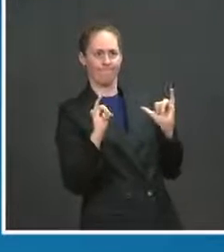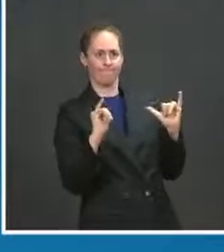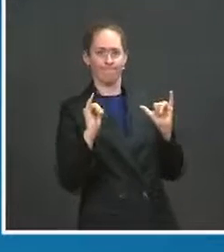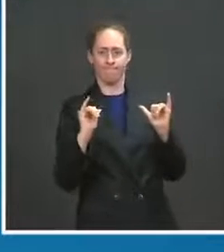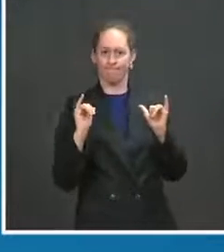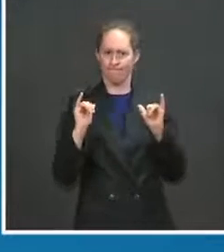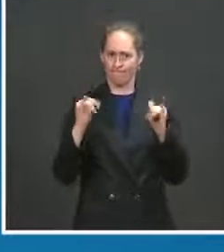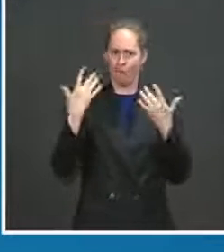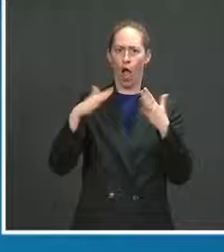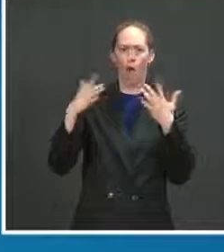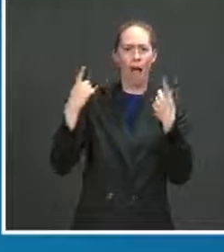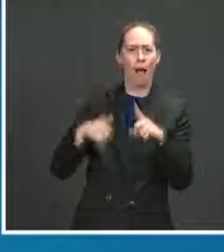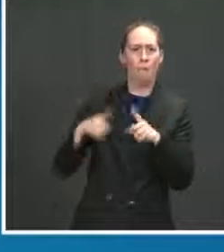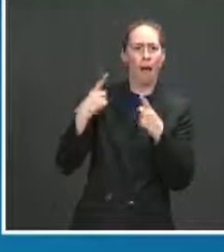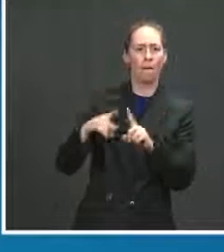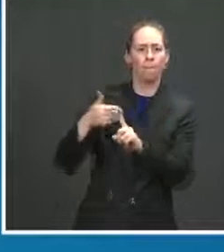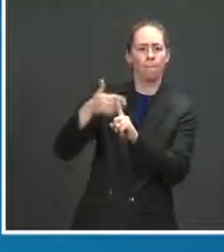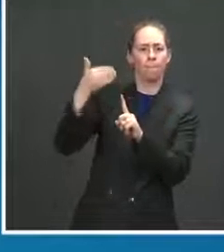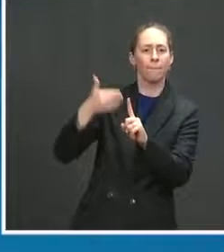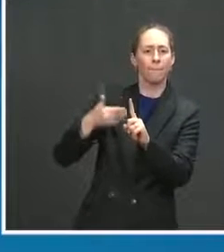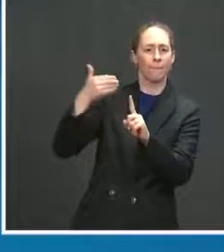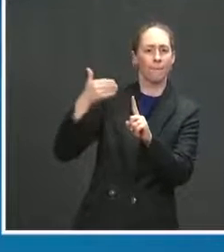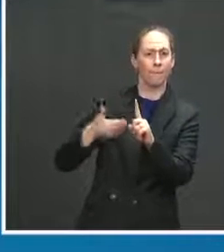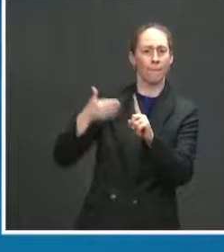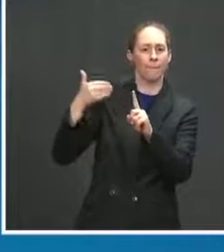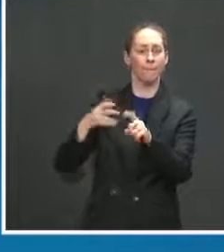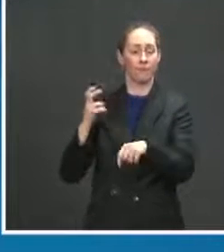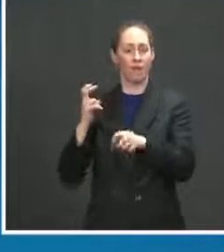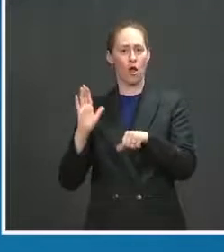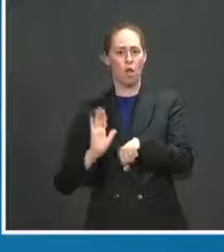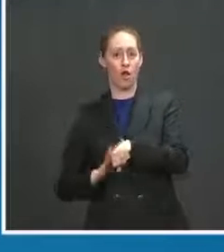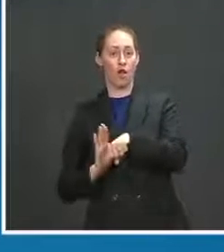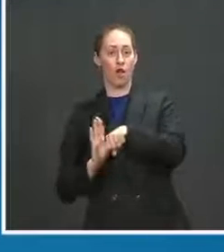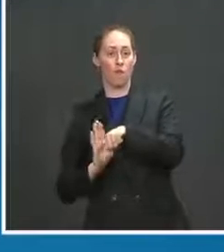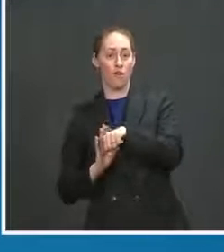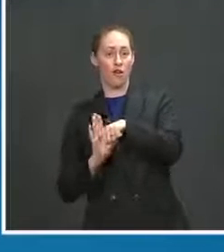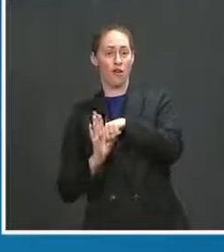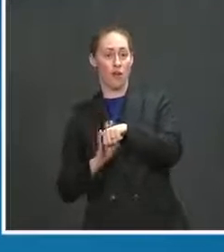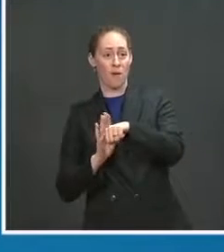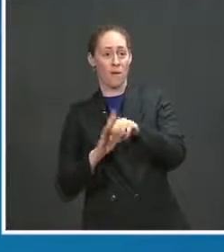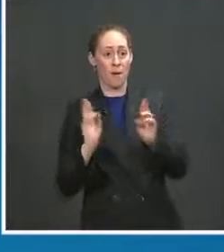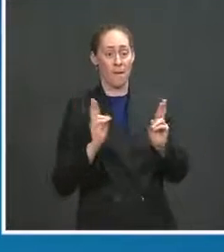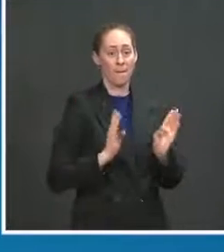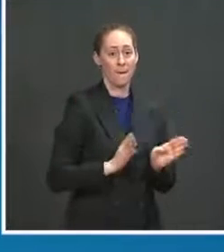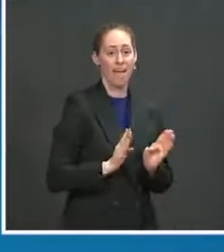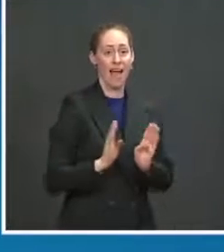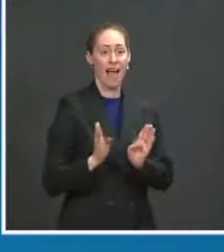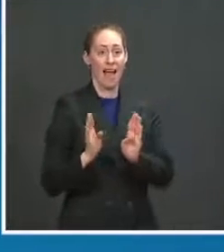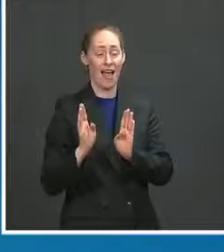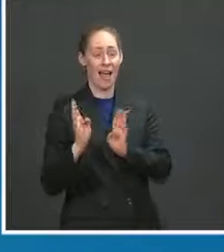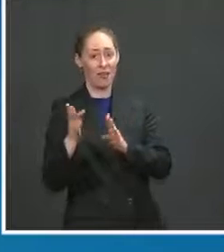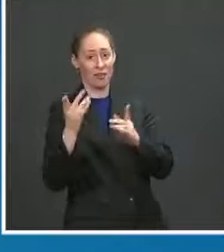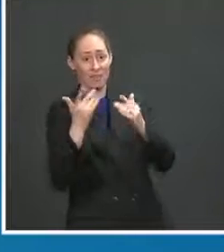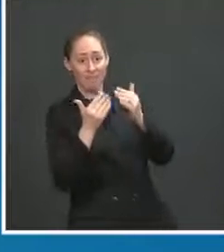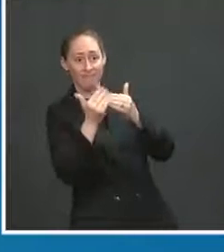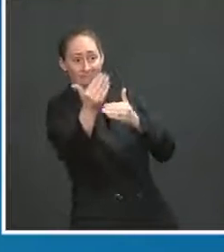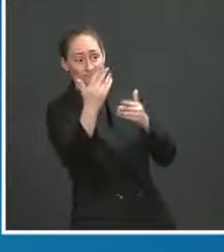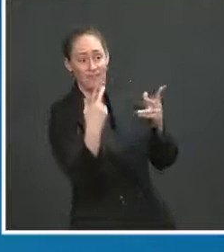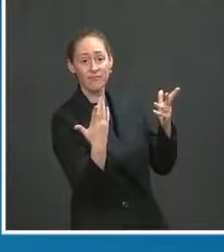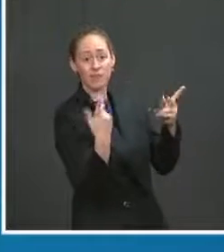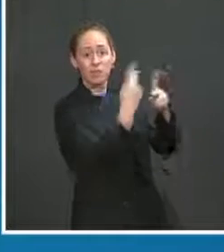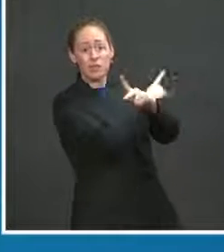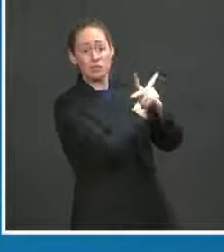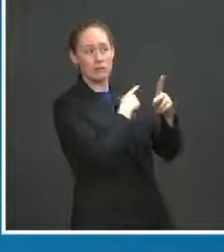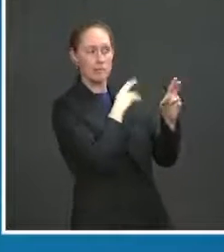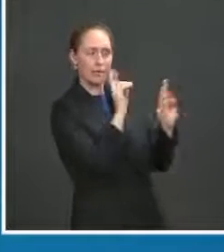shots. So we must defend our nation against these threats. And at